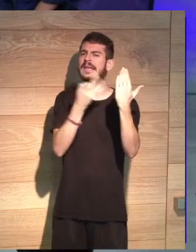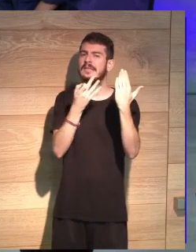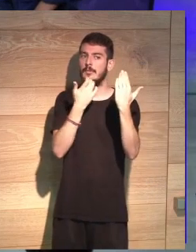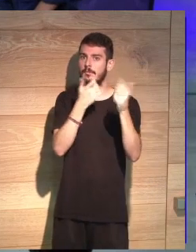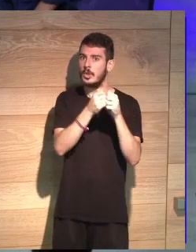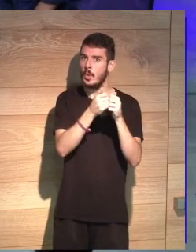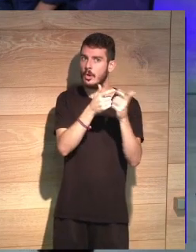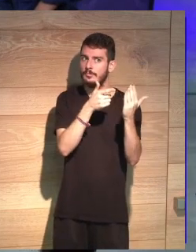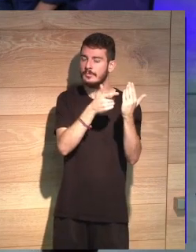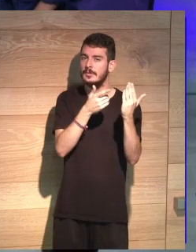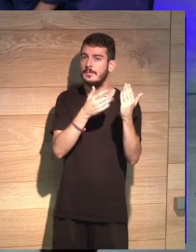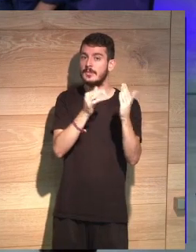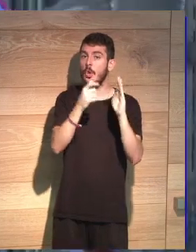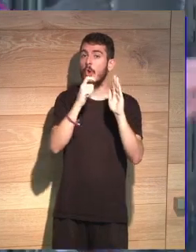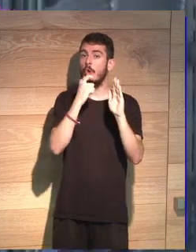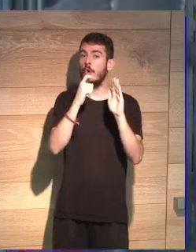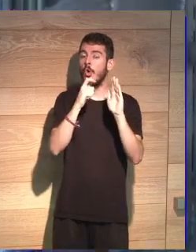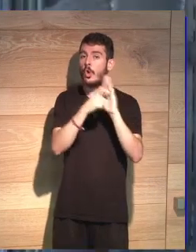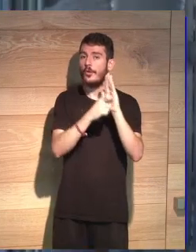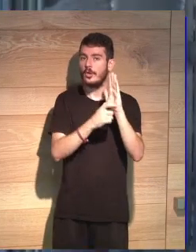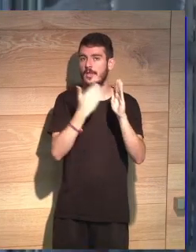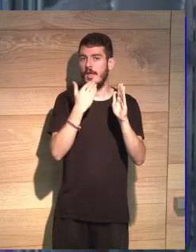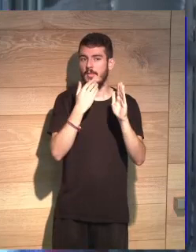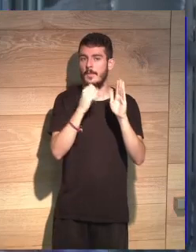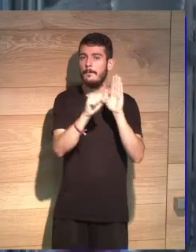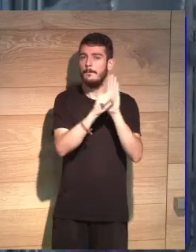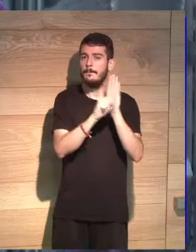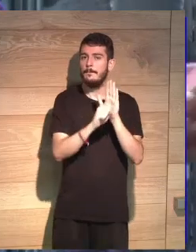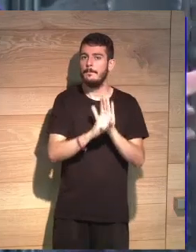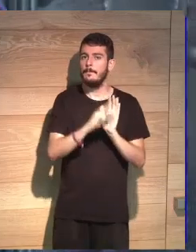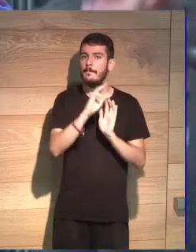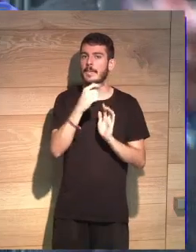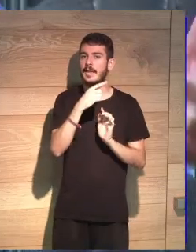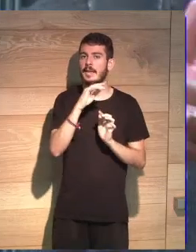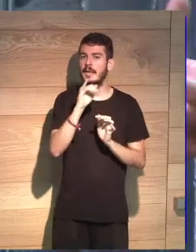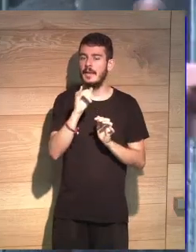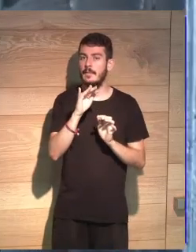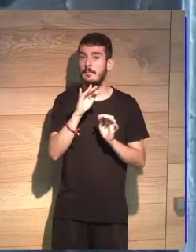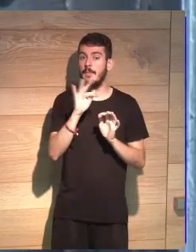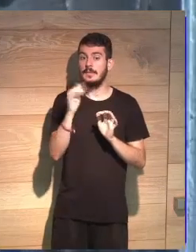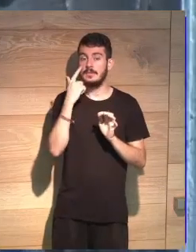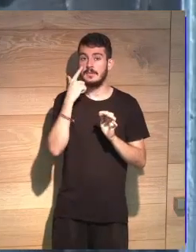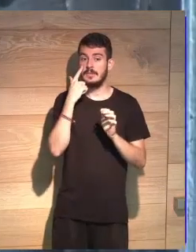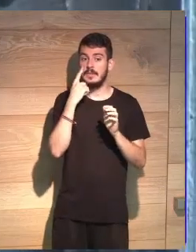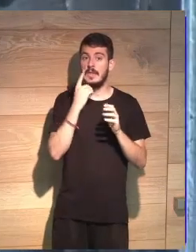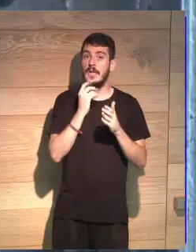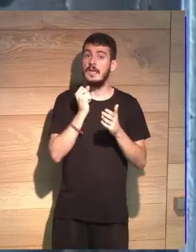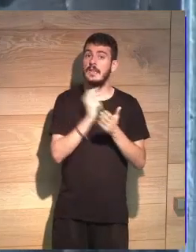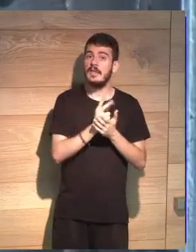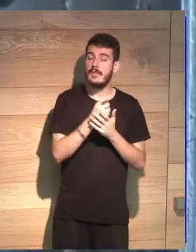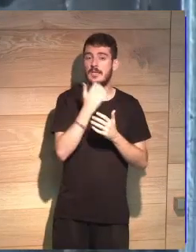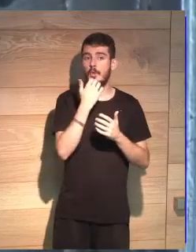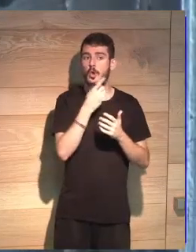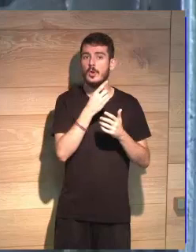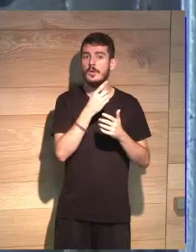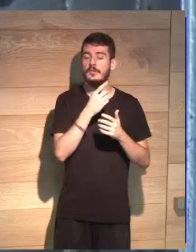know what we're facing, know the age codes, and know all the category segments that we have in the